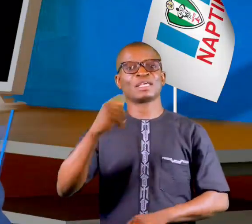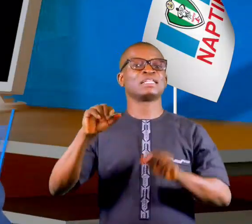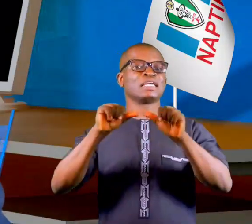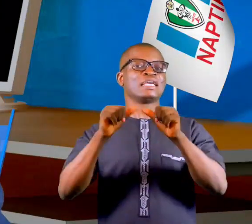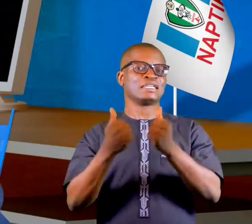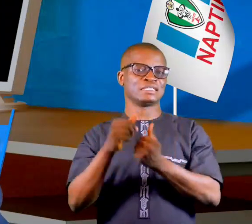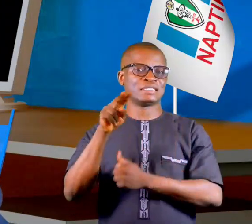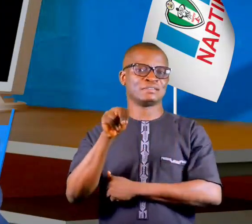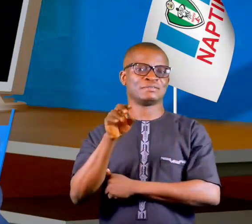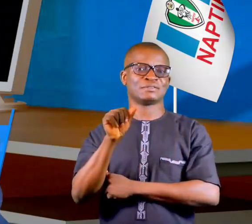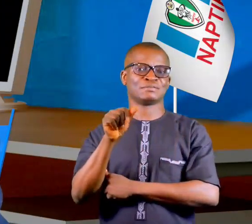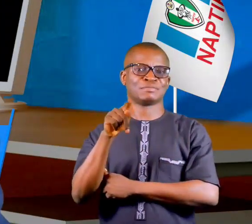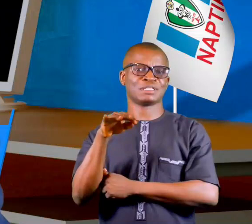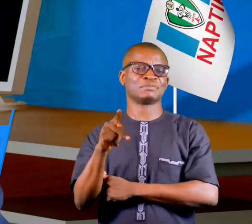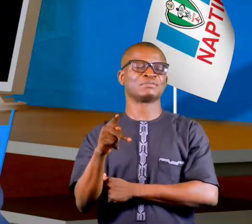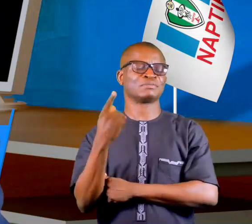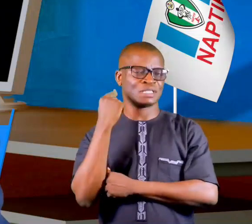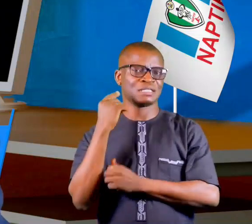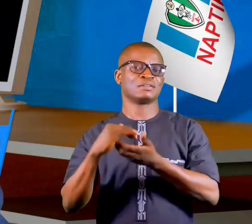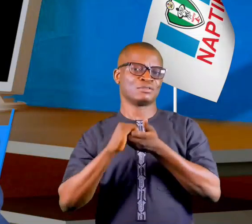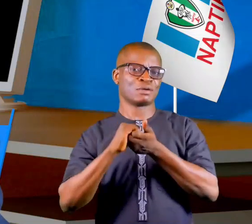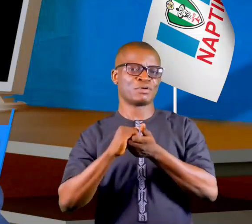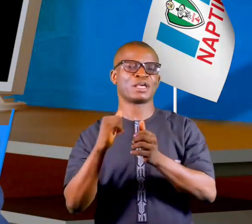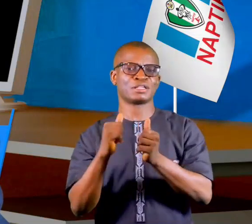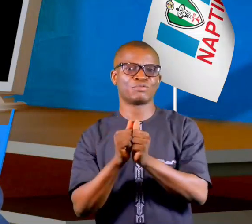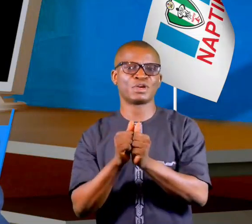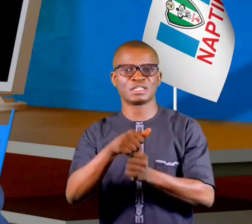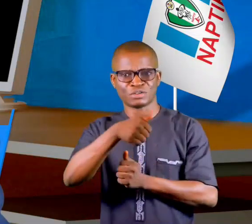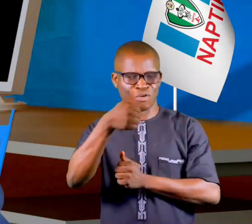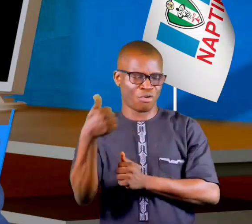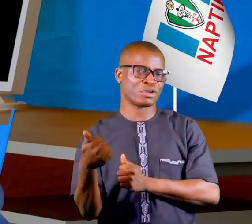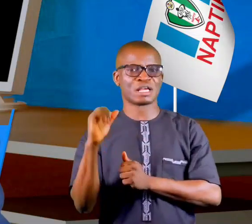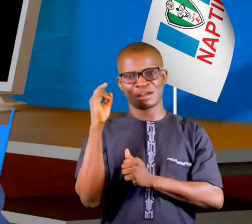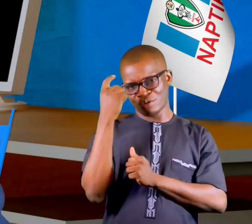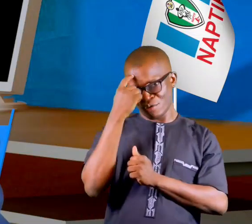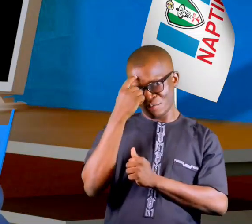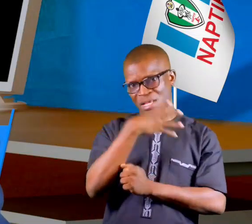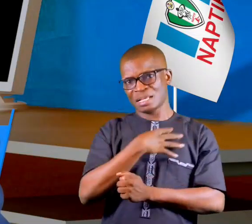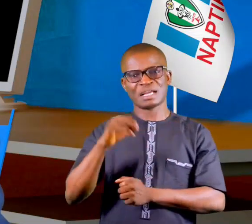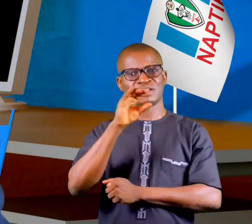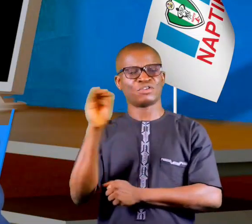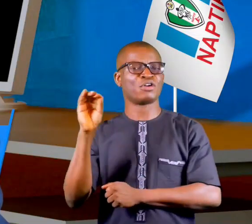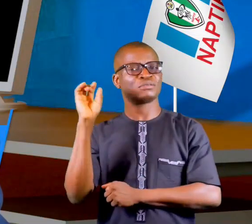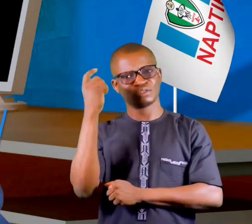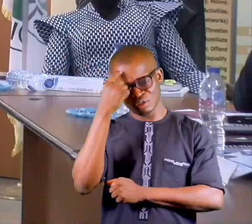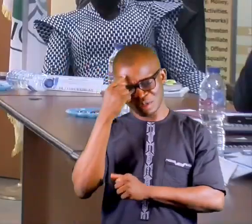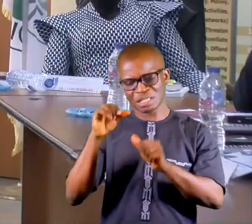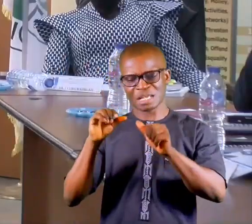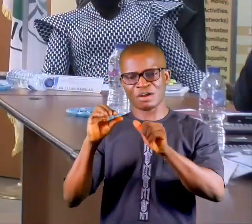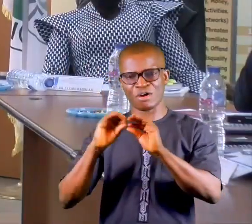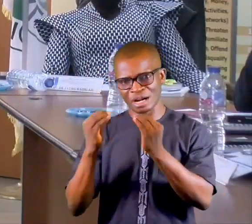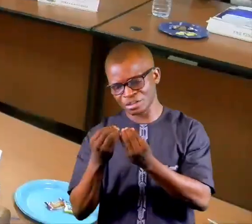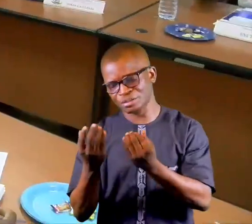agency is collaborating recently with other government and non-governmental